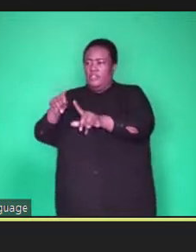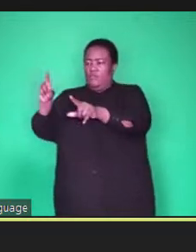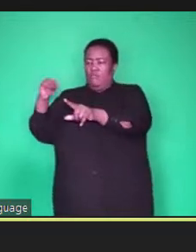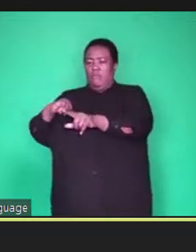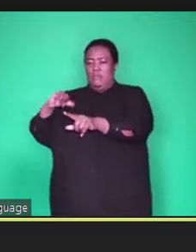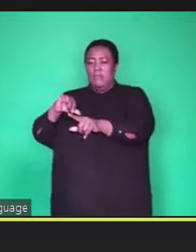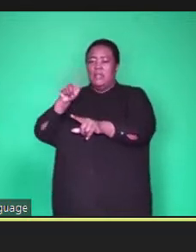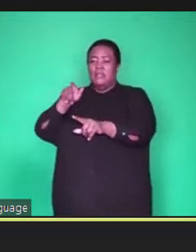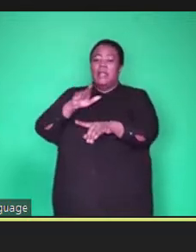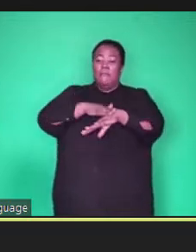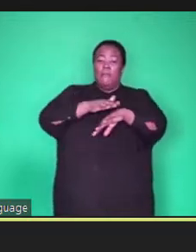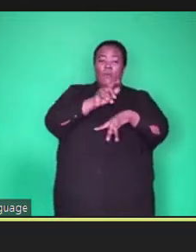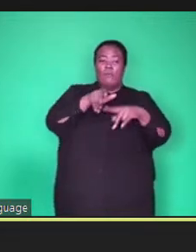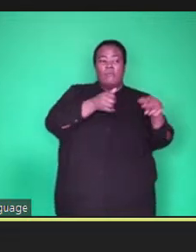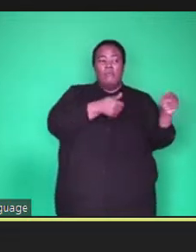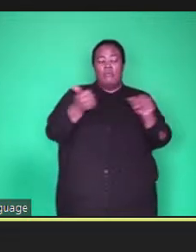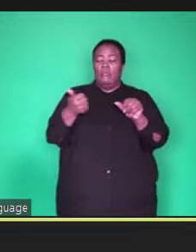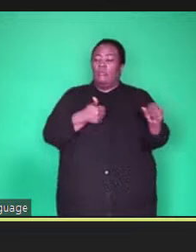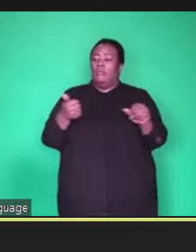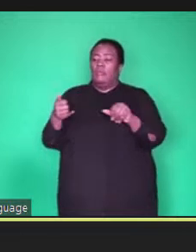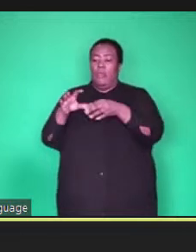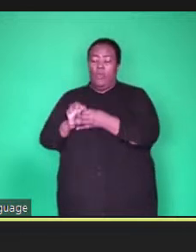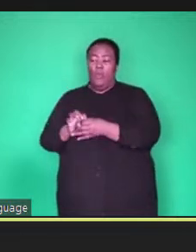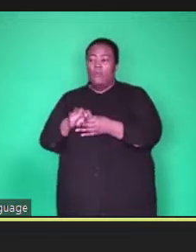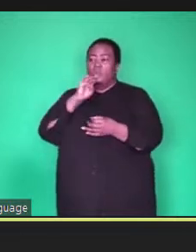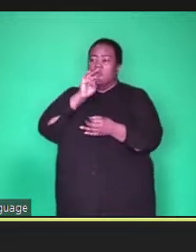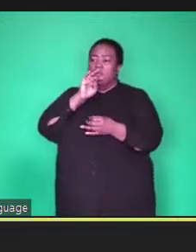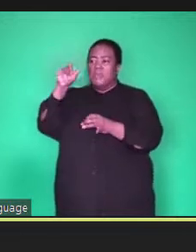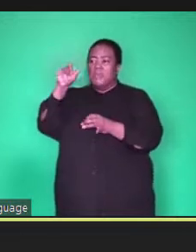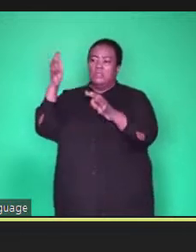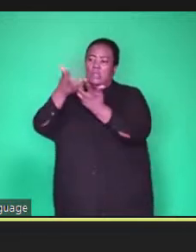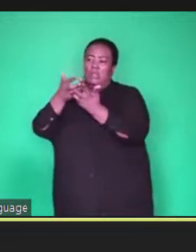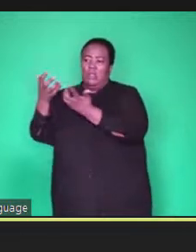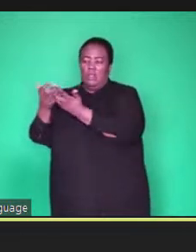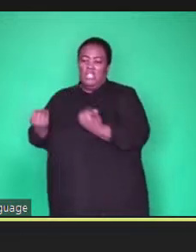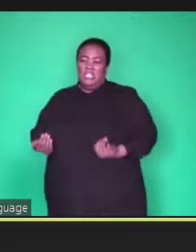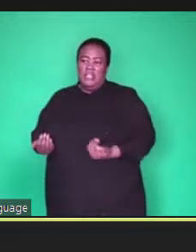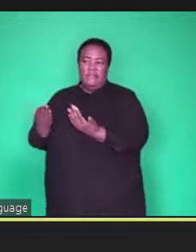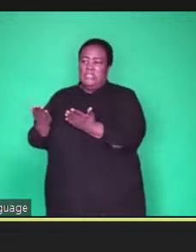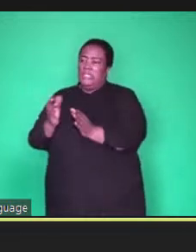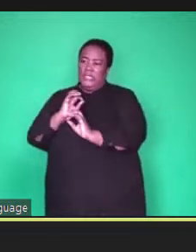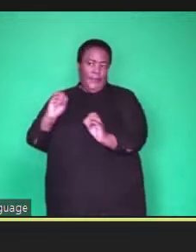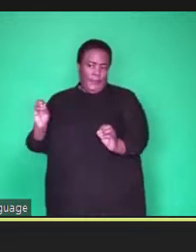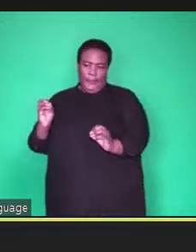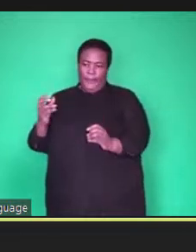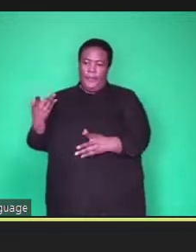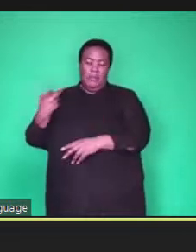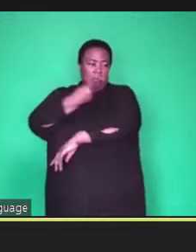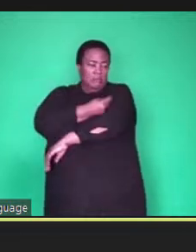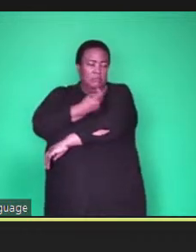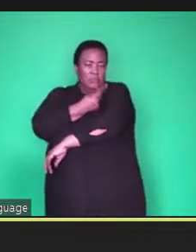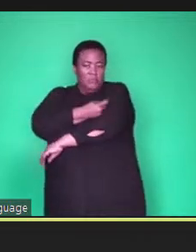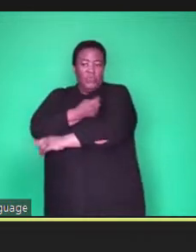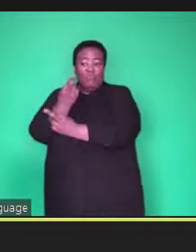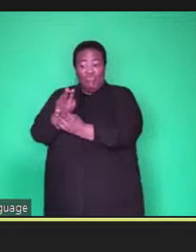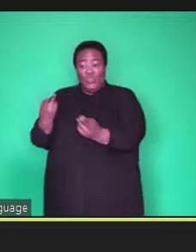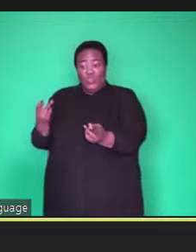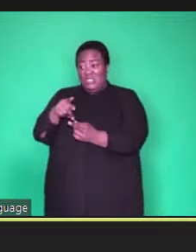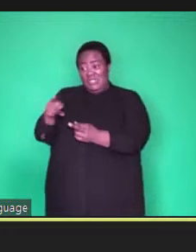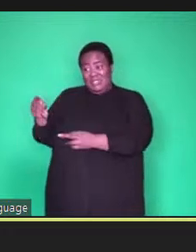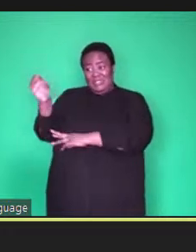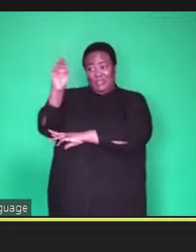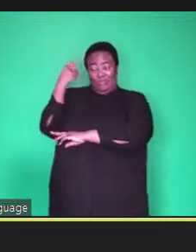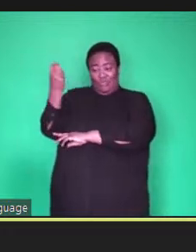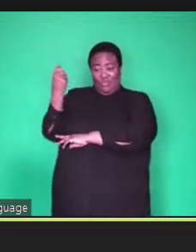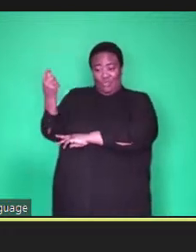reaction. Dory and Karen have shown us that. Then, of course, there'll be inadequate immunization resources in those rural areas because